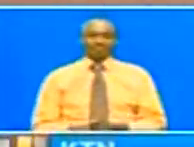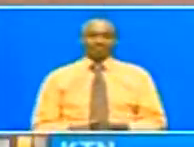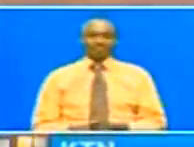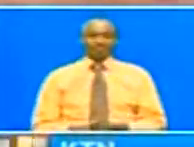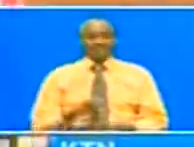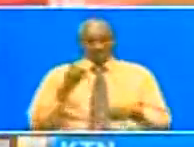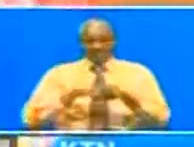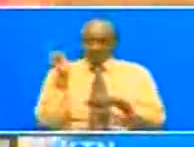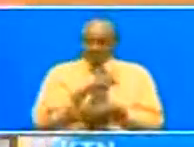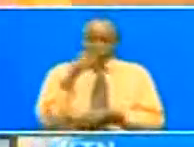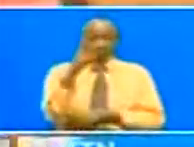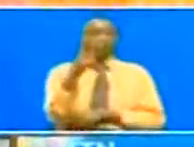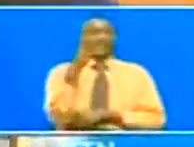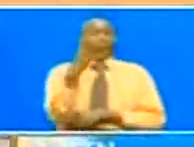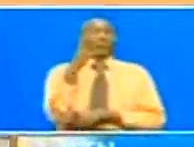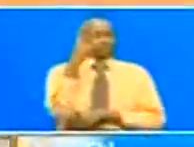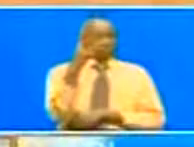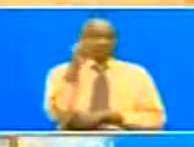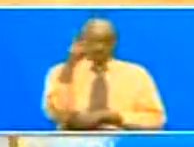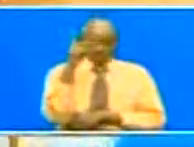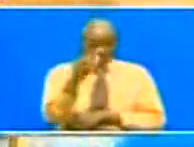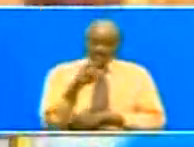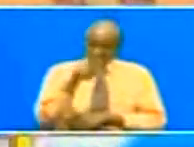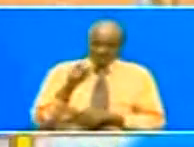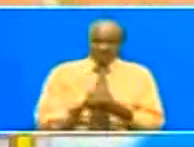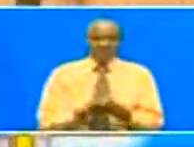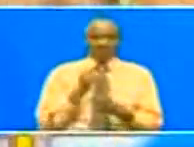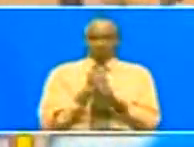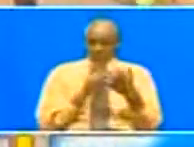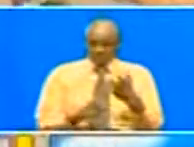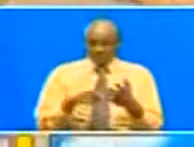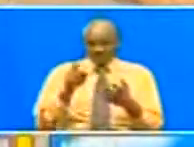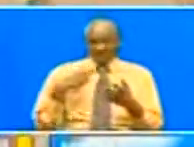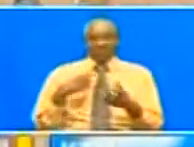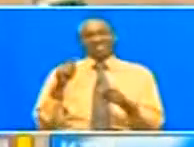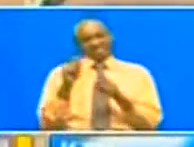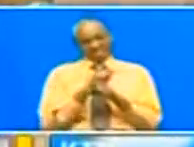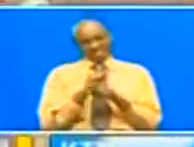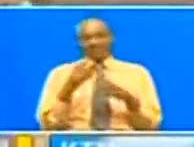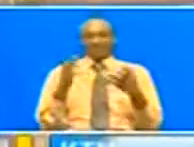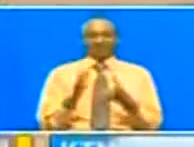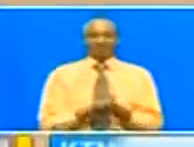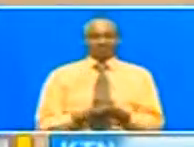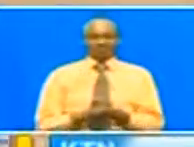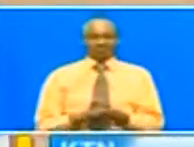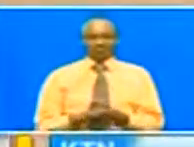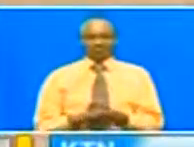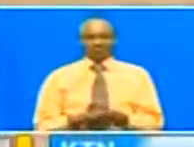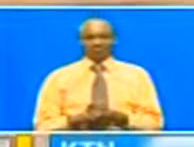At the end of a 42 kilometers run, Mutai's London Marathon assault is one training session less. Me, I feel good